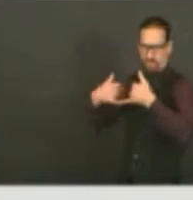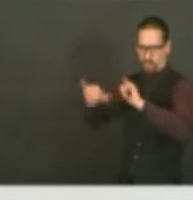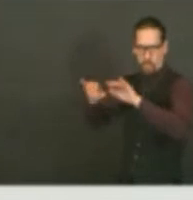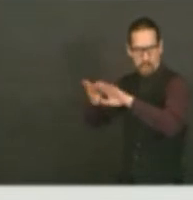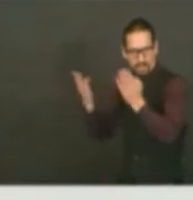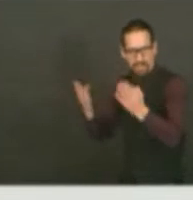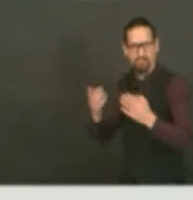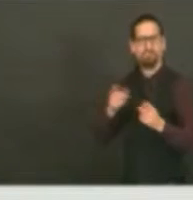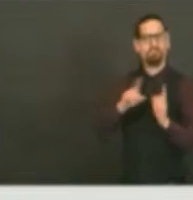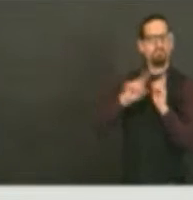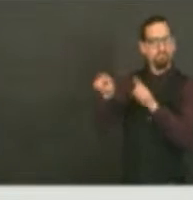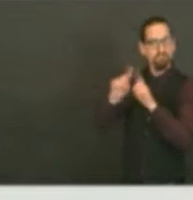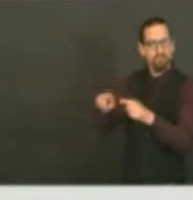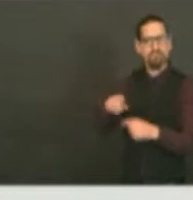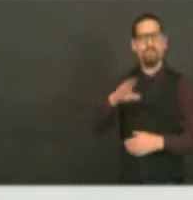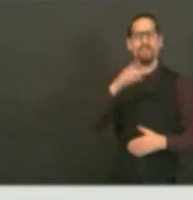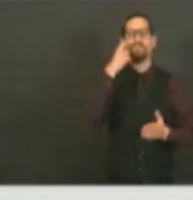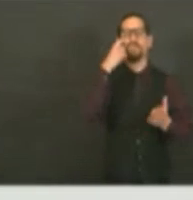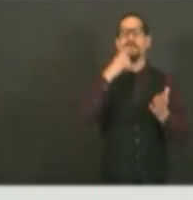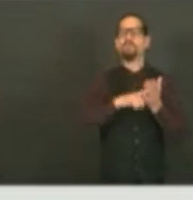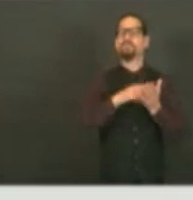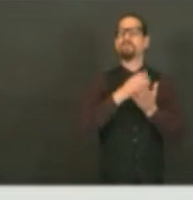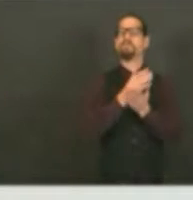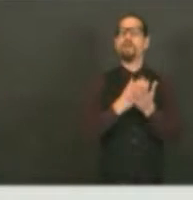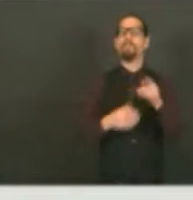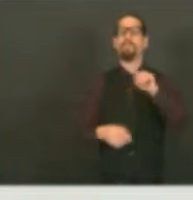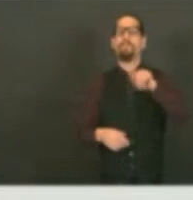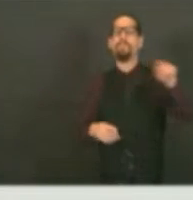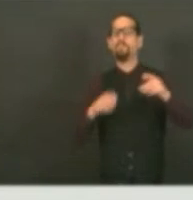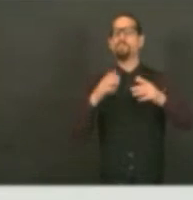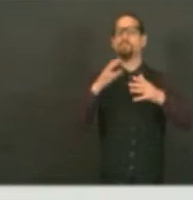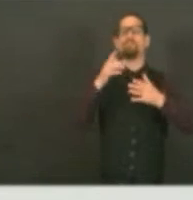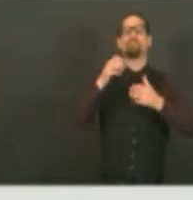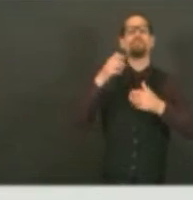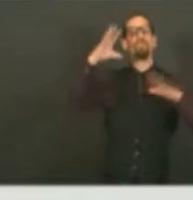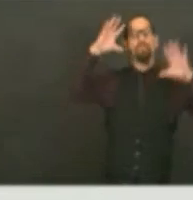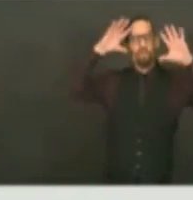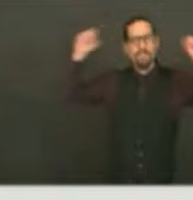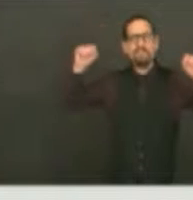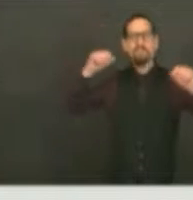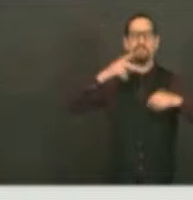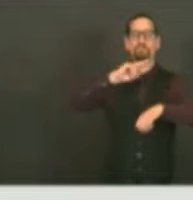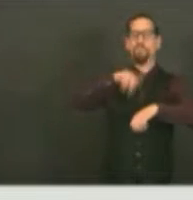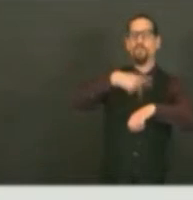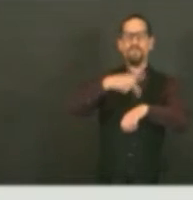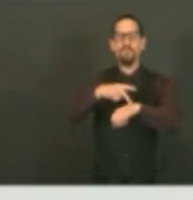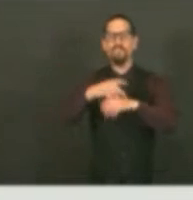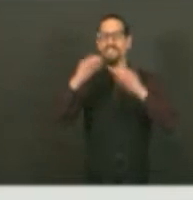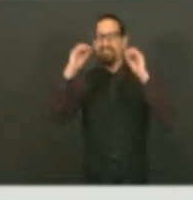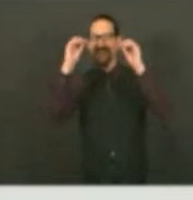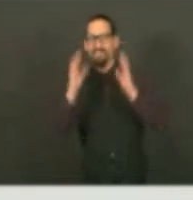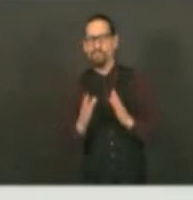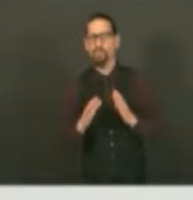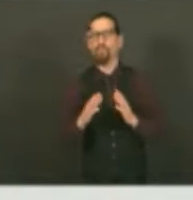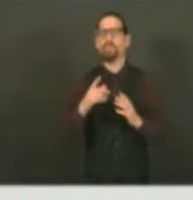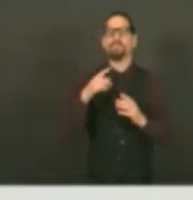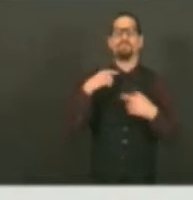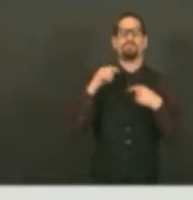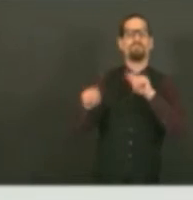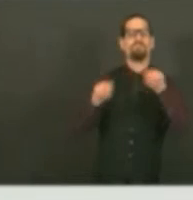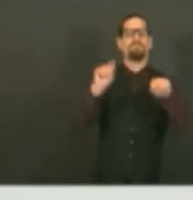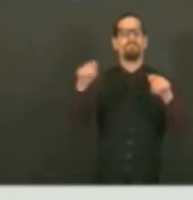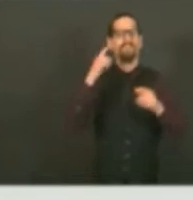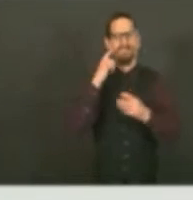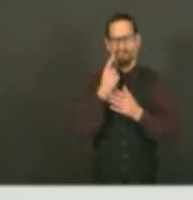want to give credit to a lot of superintendents and principals and teachers. A few weeks ago, I announced that